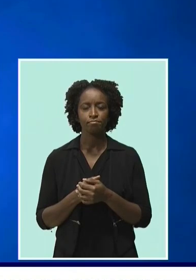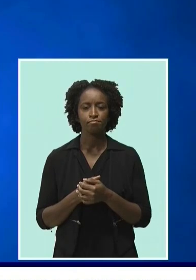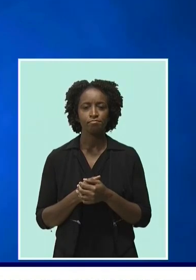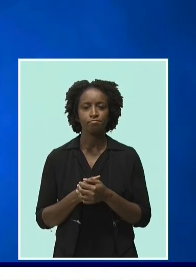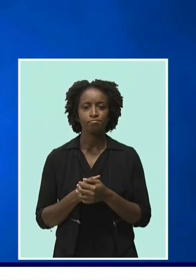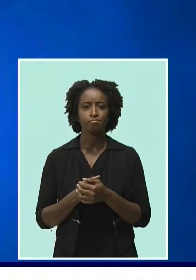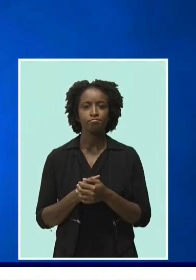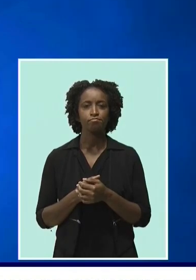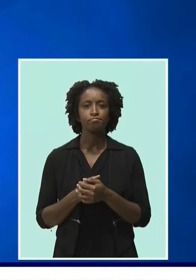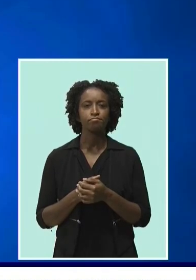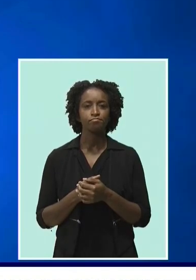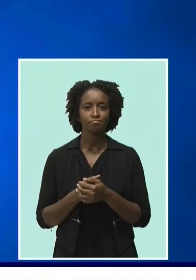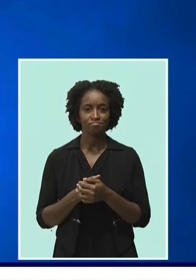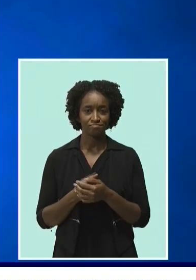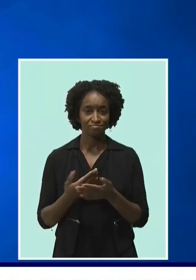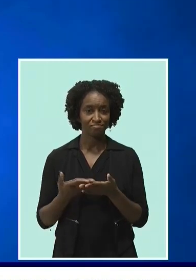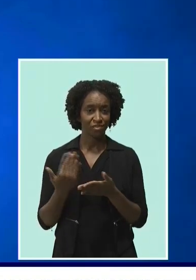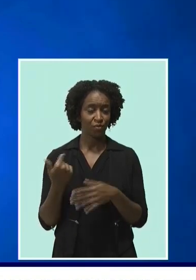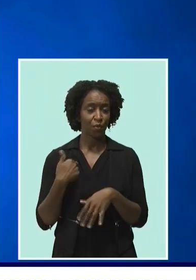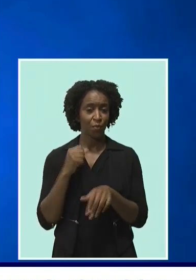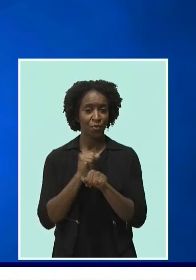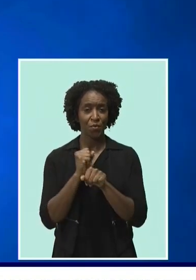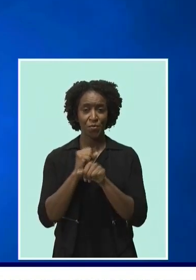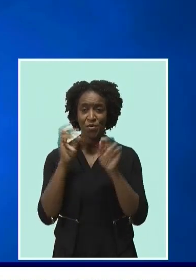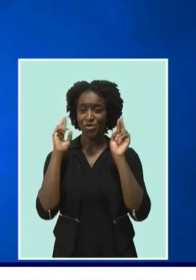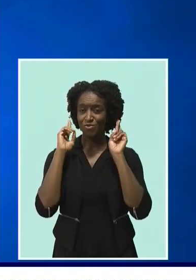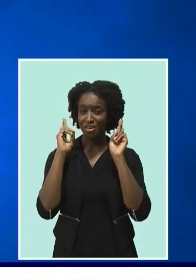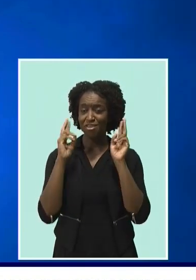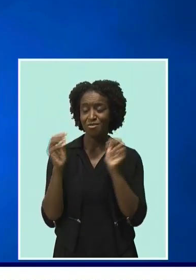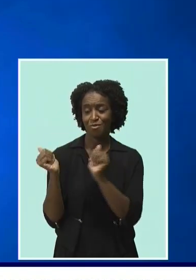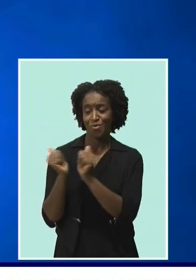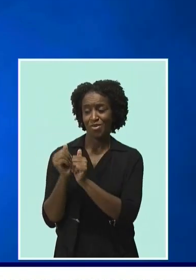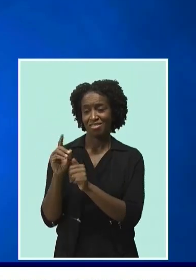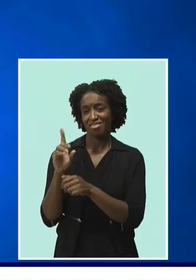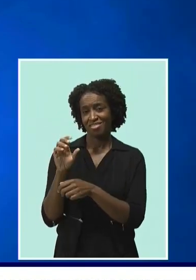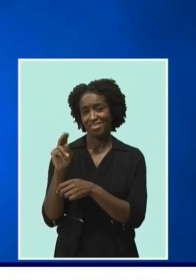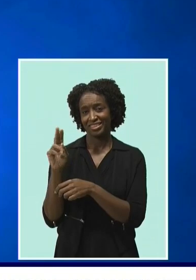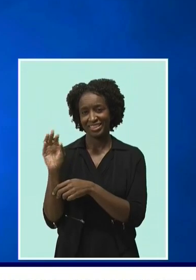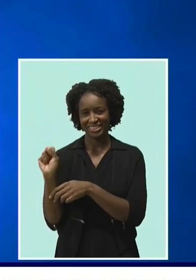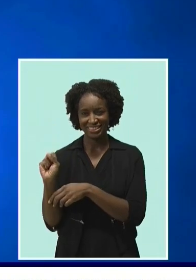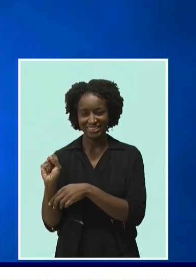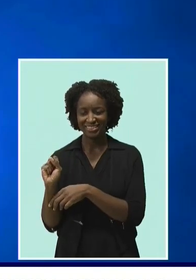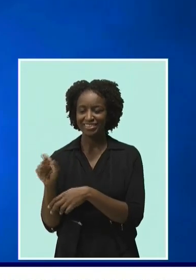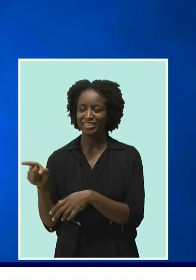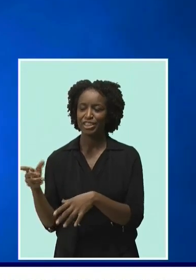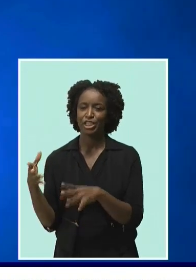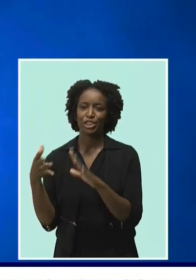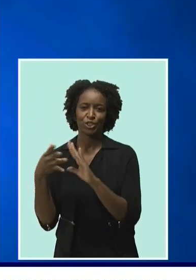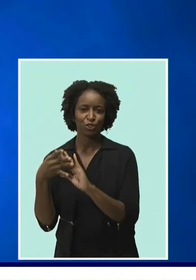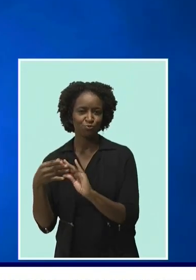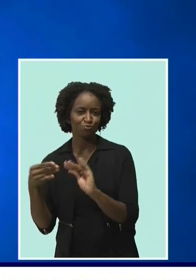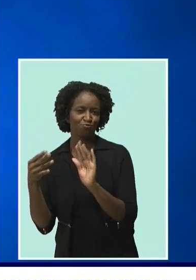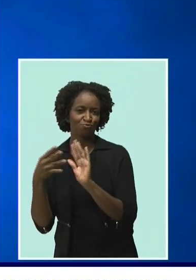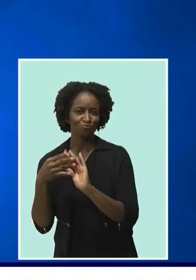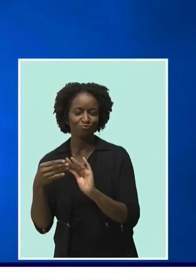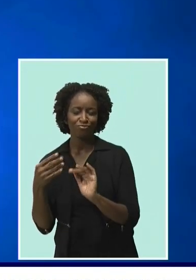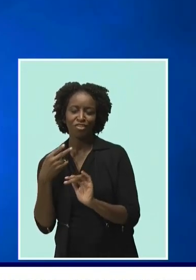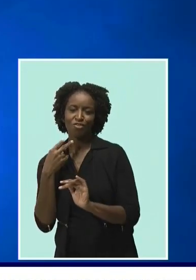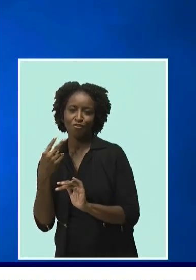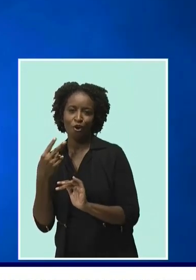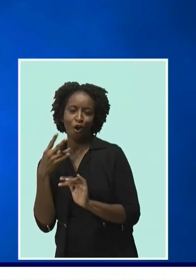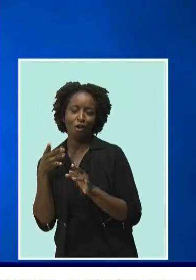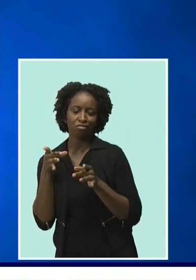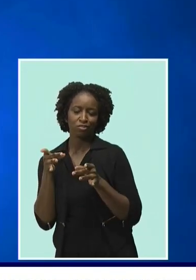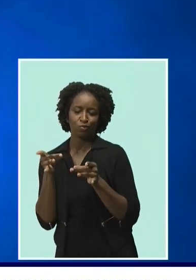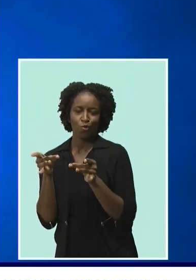his colleague during my days in radio, Dennis's smooth tones often matched the music he played and the